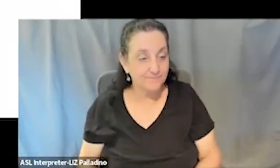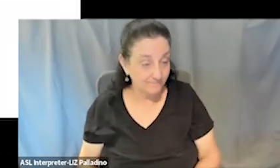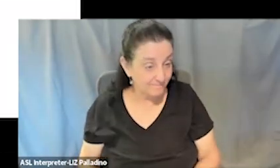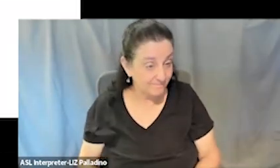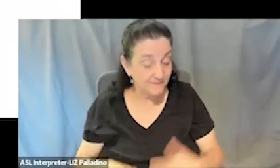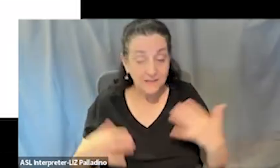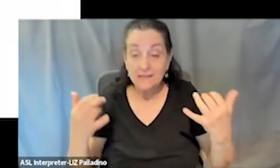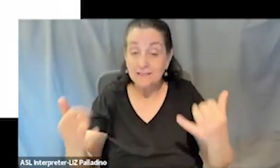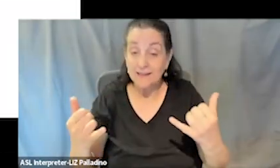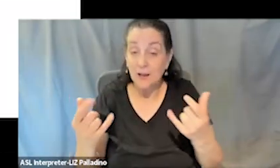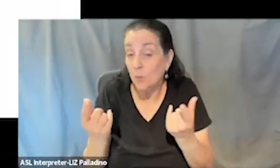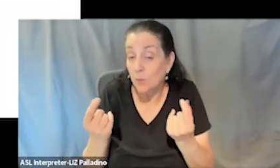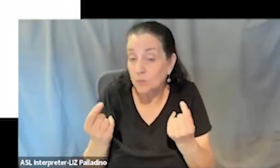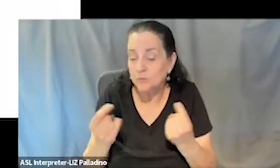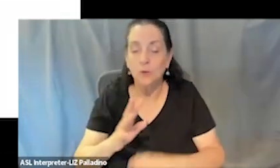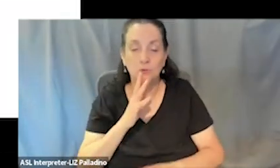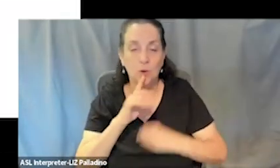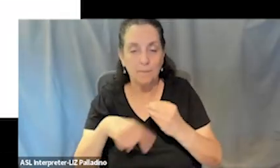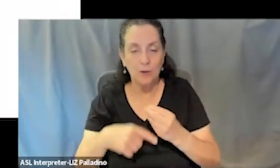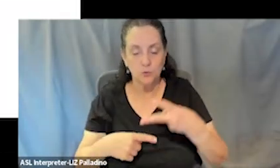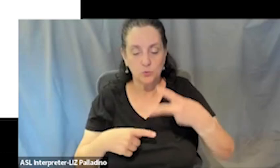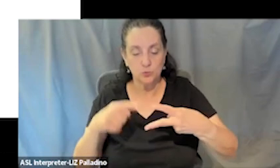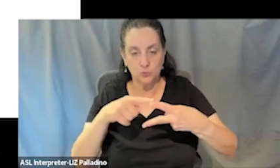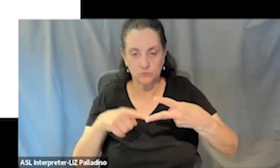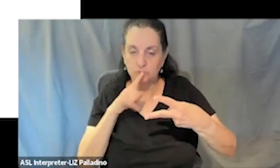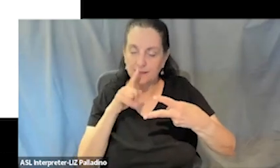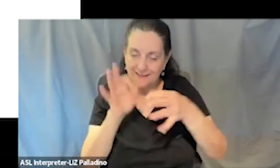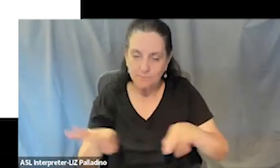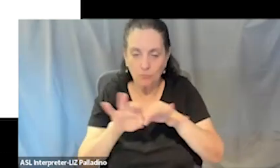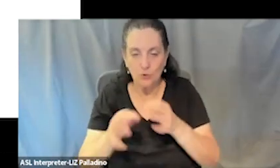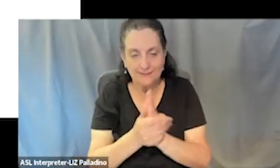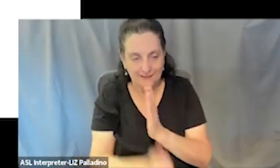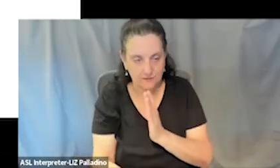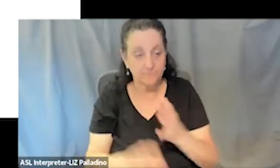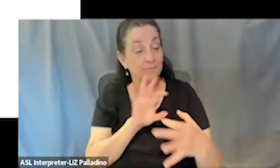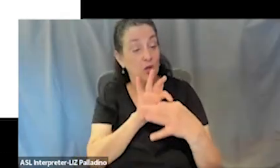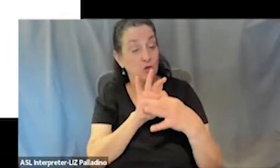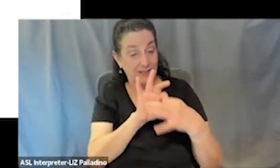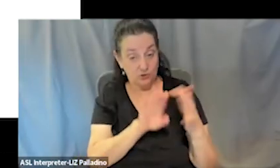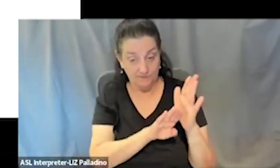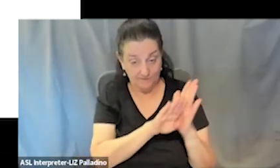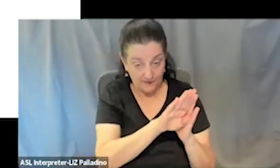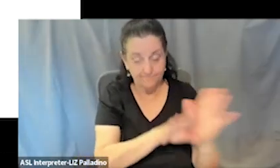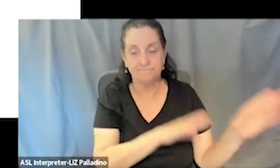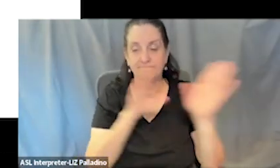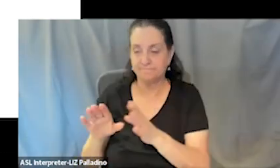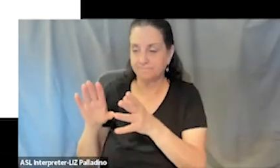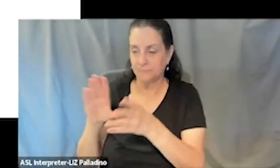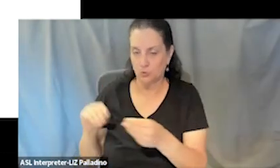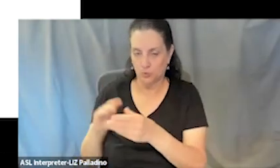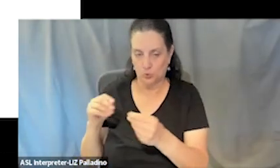So today we're going to talk about what I think are two really essential skills, relationship development and